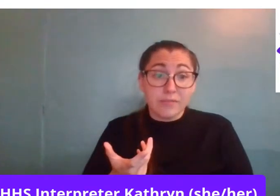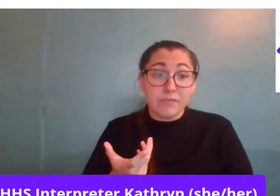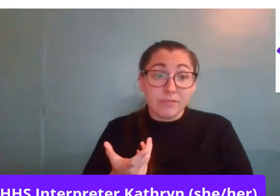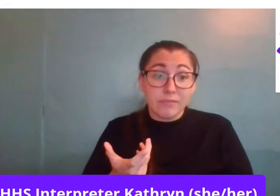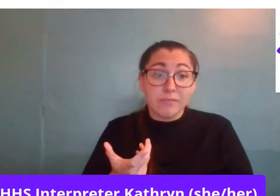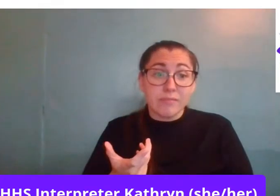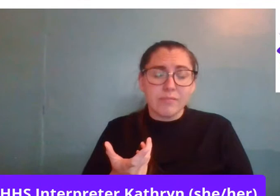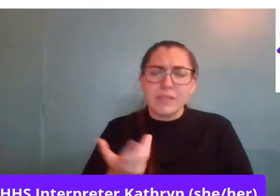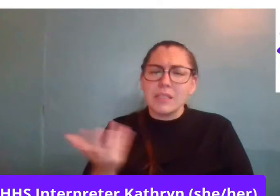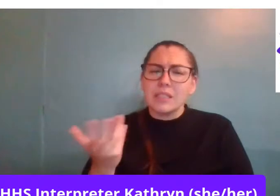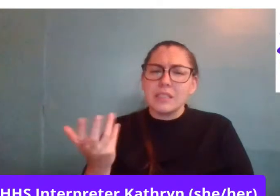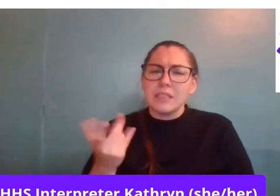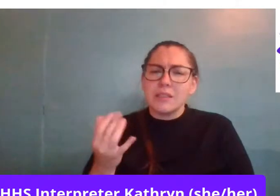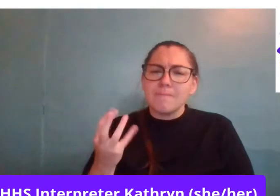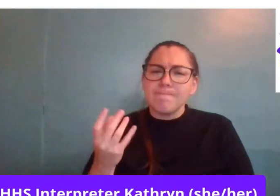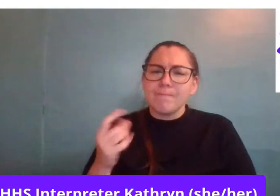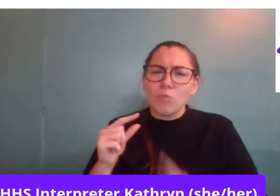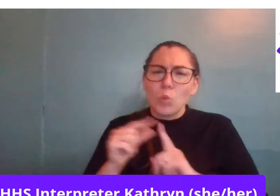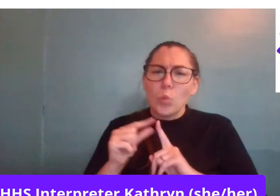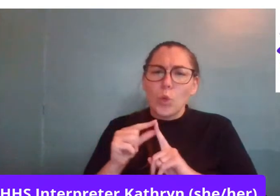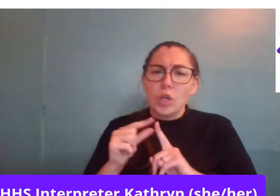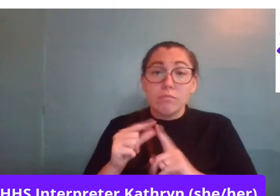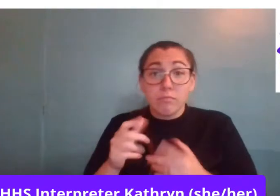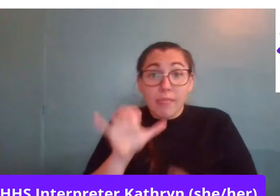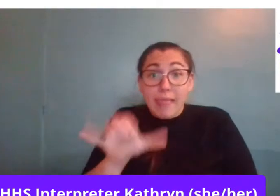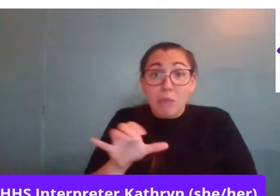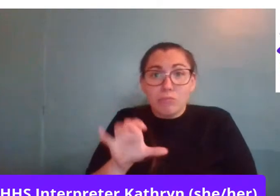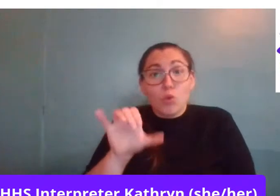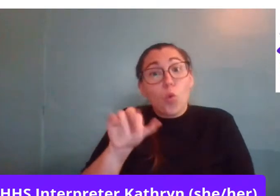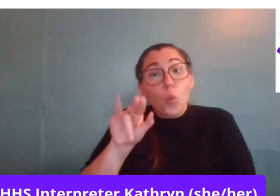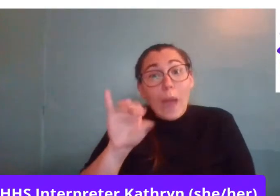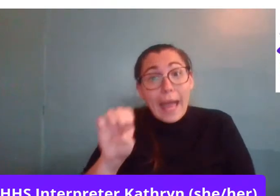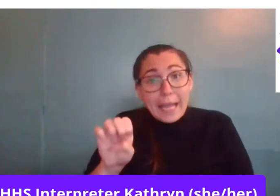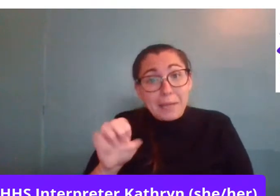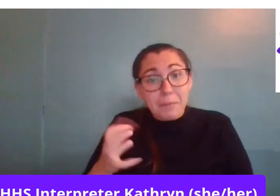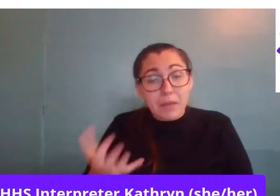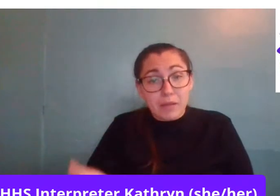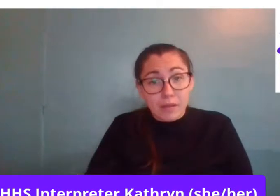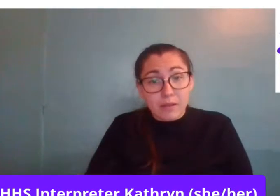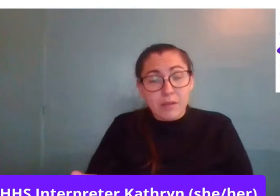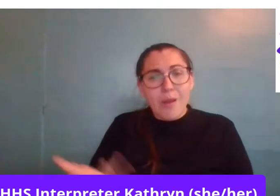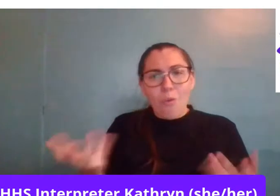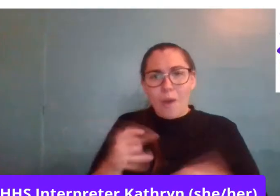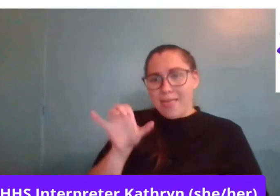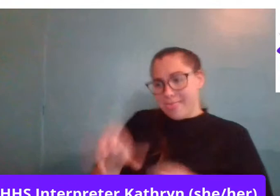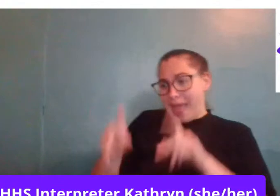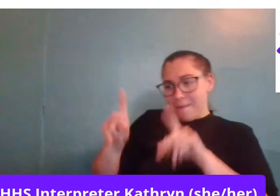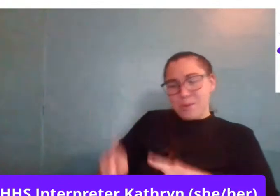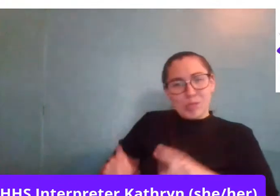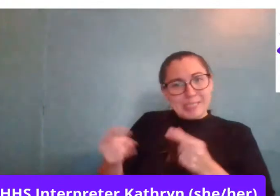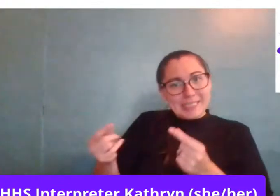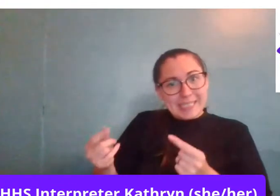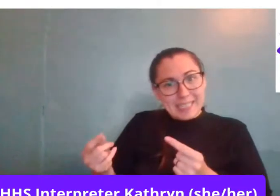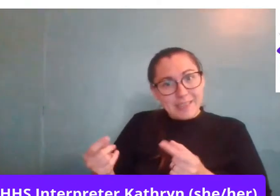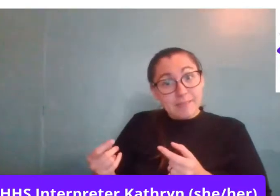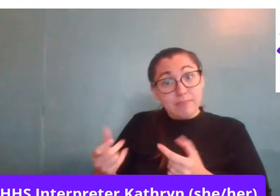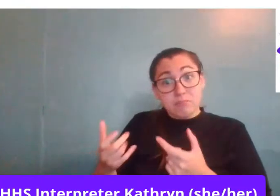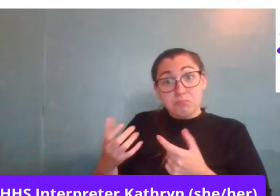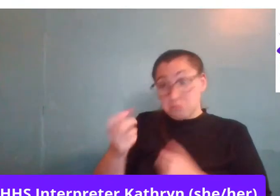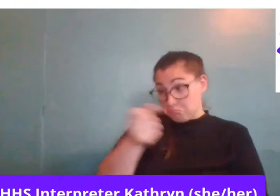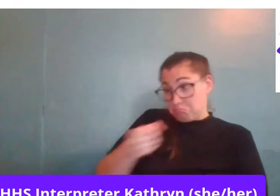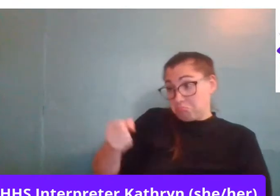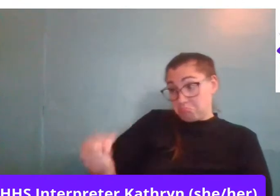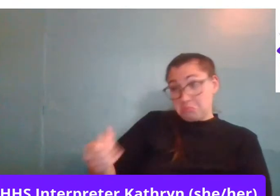what's the word I'm missing here? It was a crime. And what this person did, and he's in prison